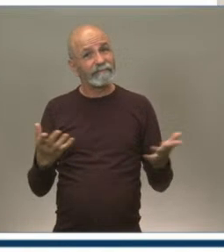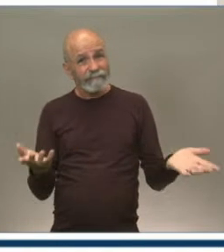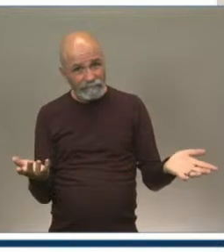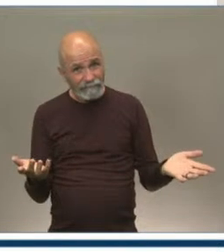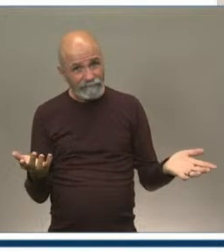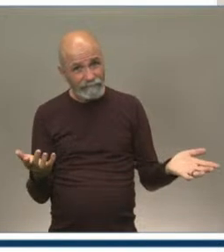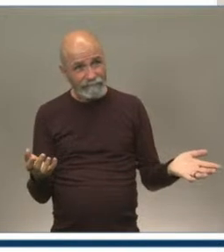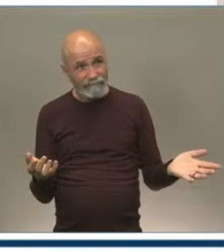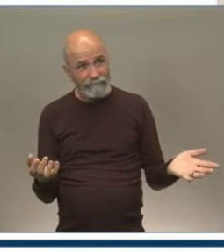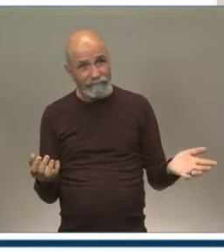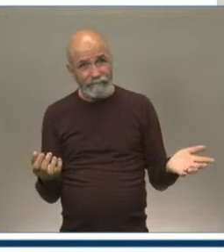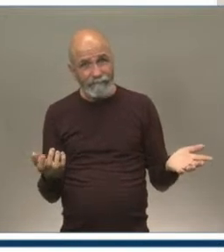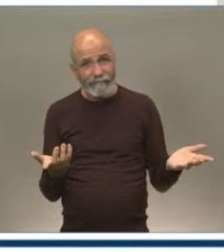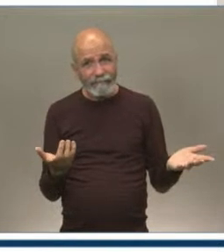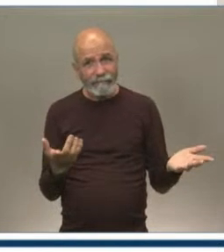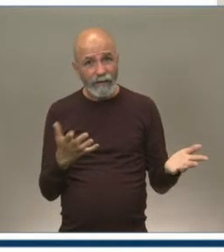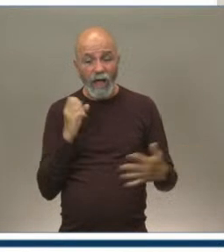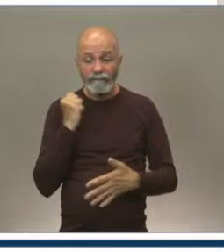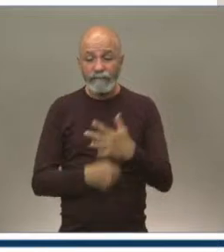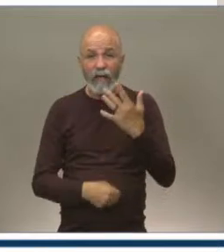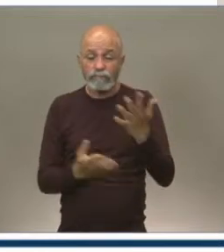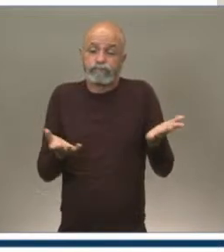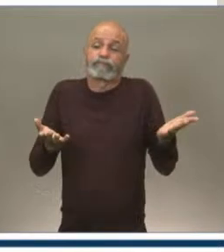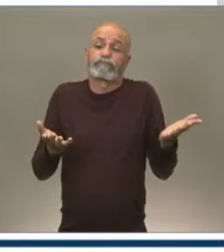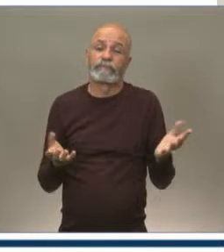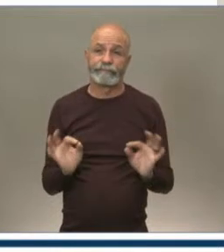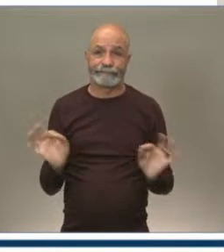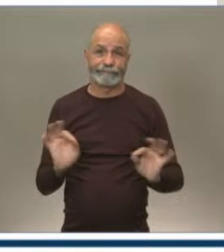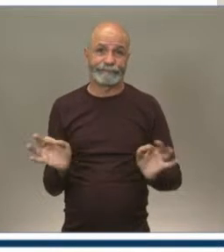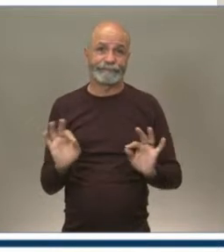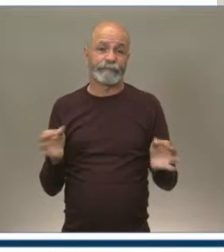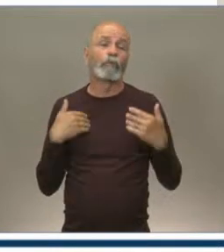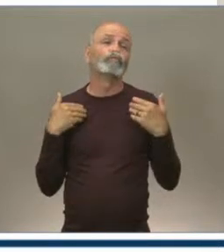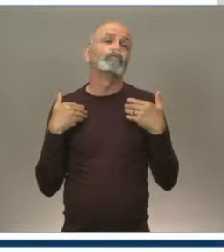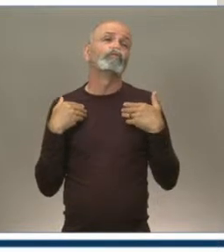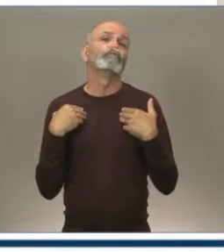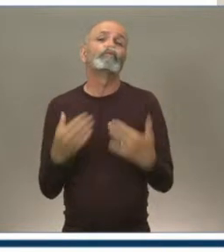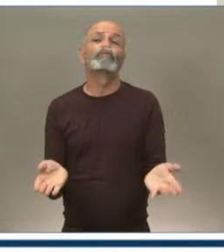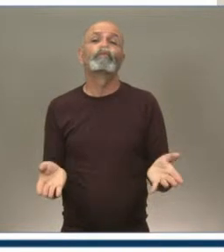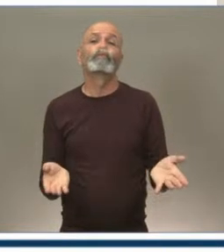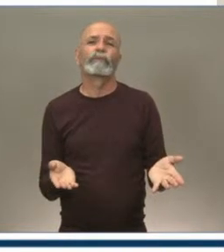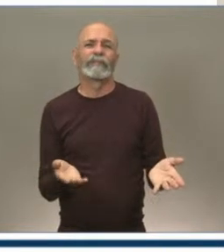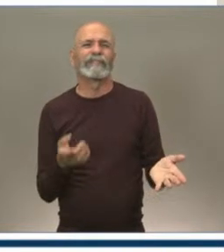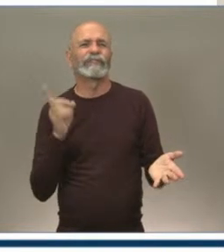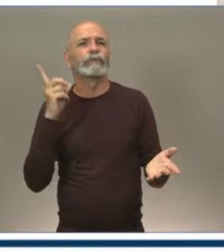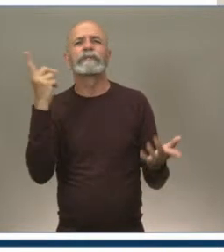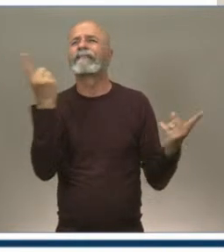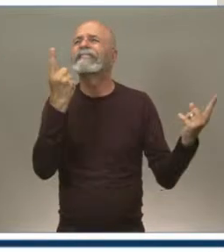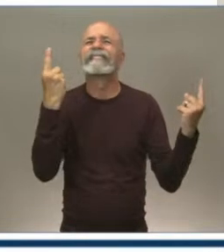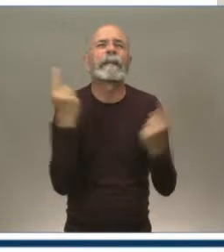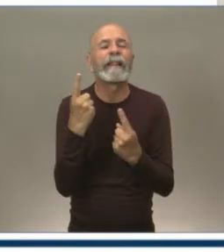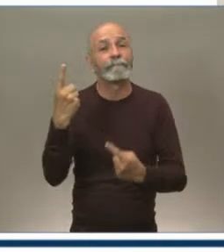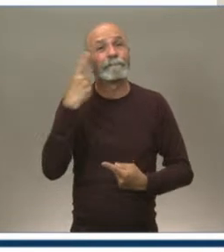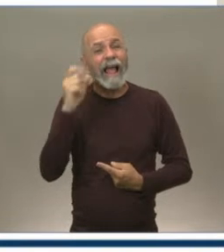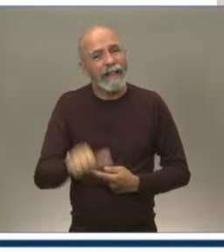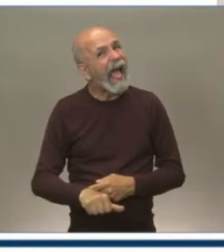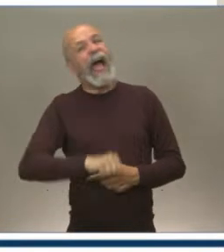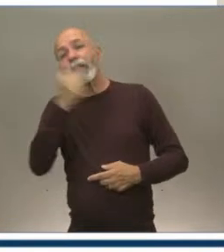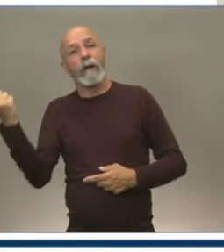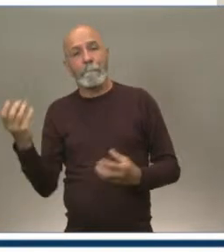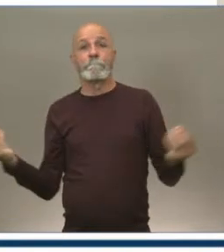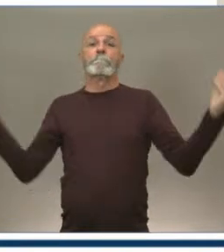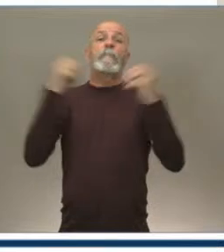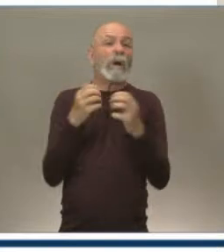"Well, it's just a fine. I can still do what I want"? And do you need to do something else? Is there something else you can do to try to get